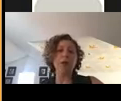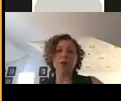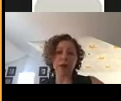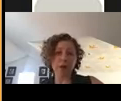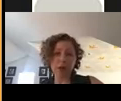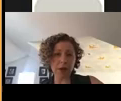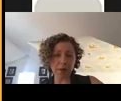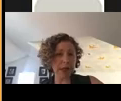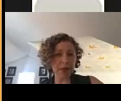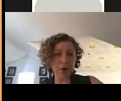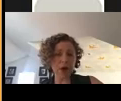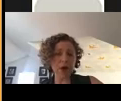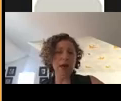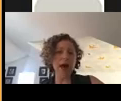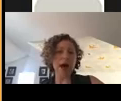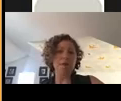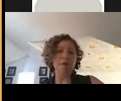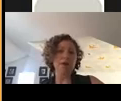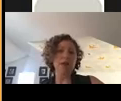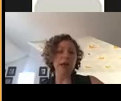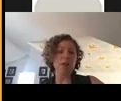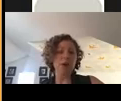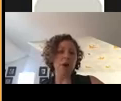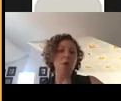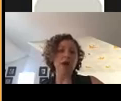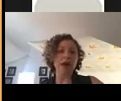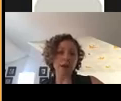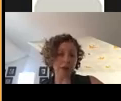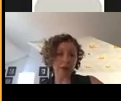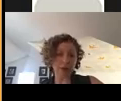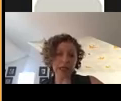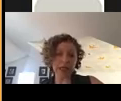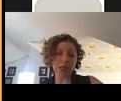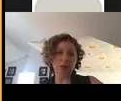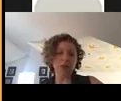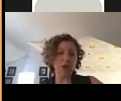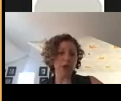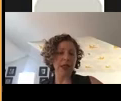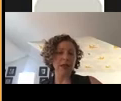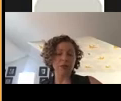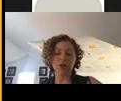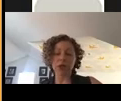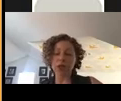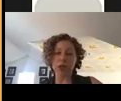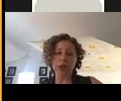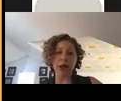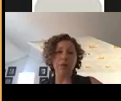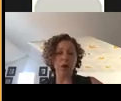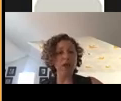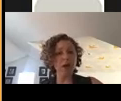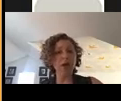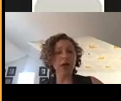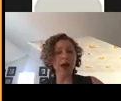are able to bring those complaints forward. There is a 1-year statute of limitations. So unfortunately, it's a pretty short